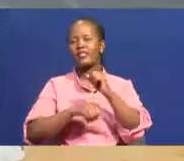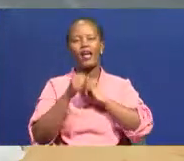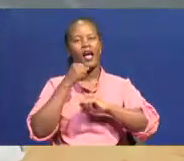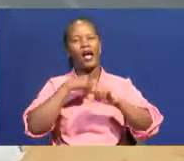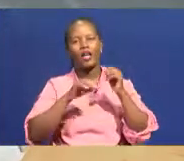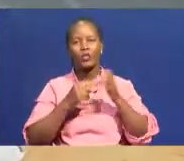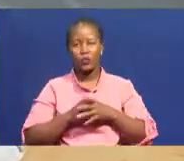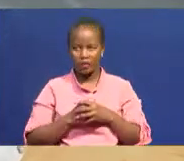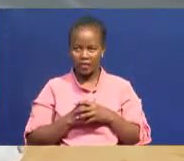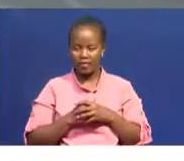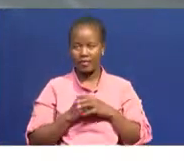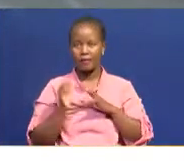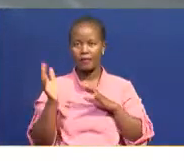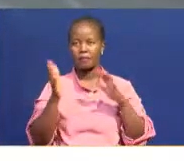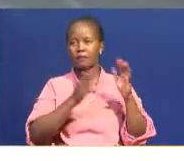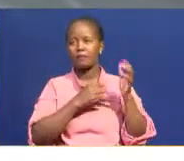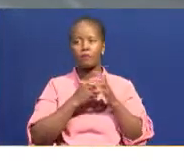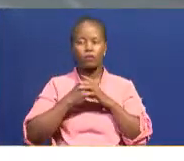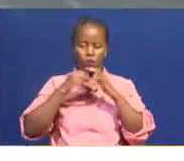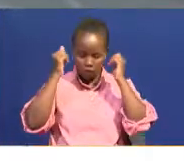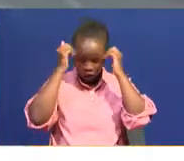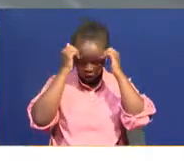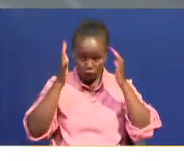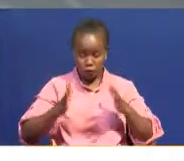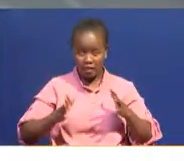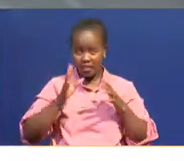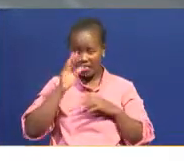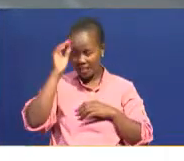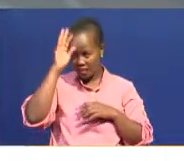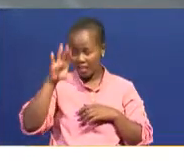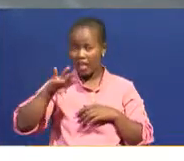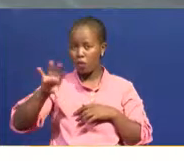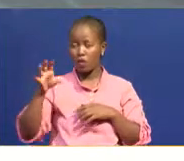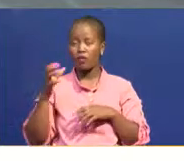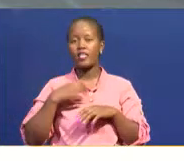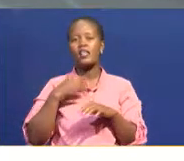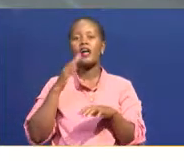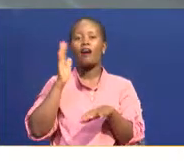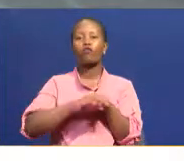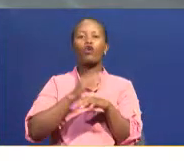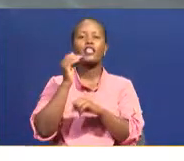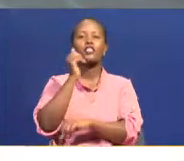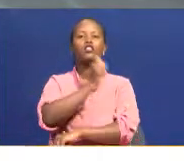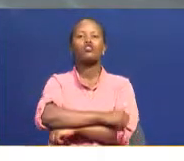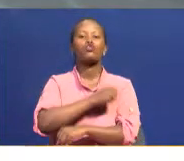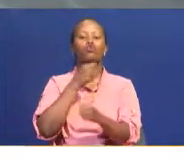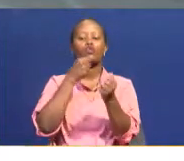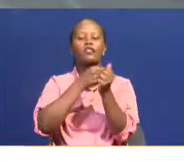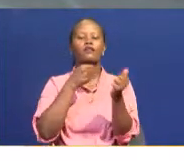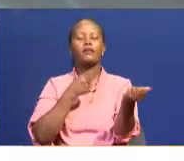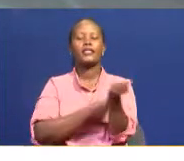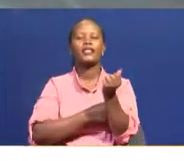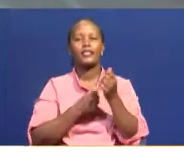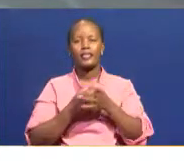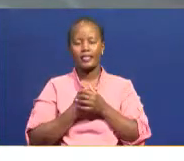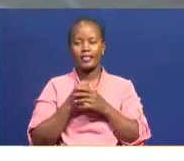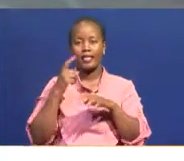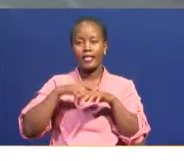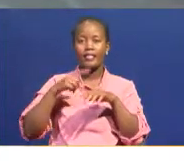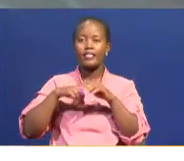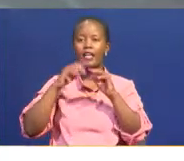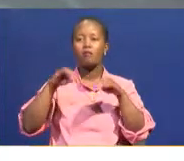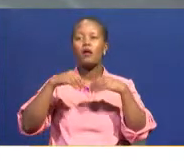Many students in Kembu County have received bursaries to enroll in vocational training centers within the county. Speaking during the issuance